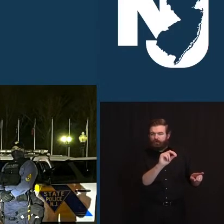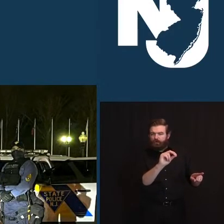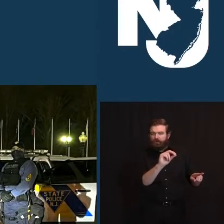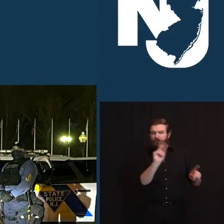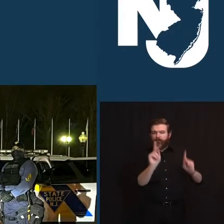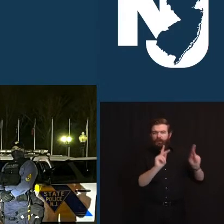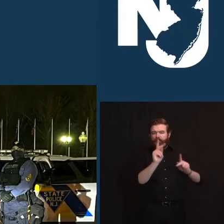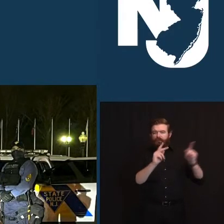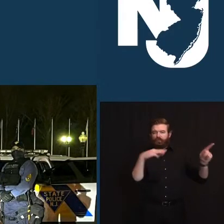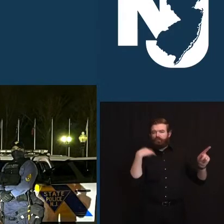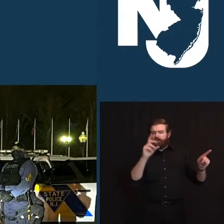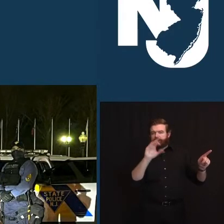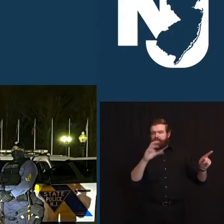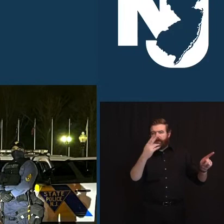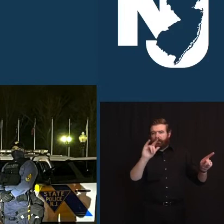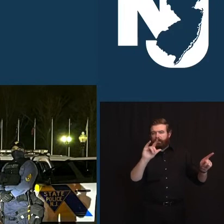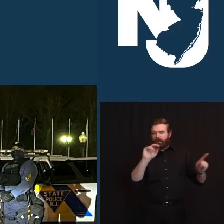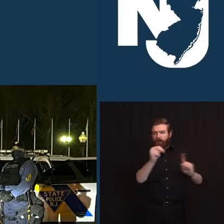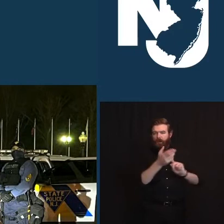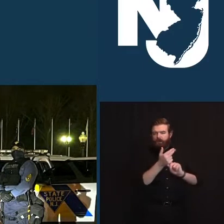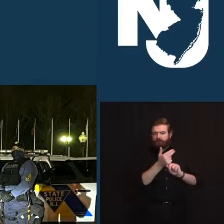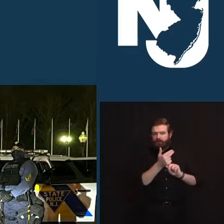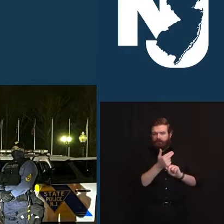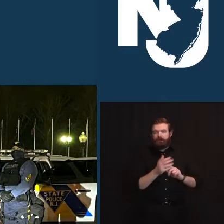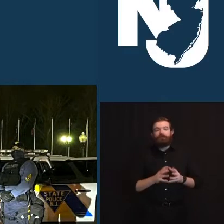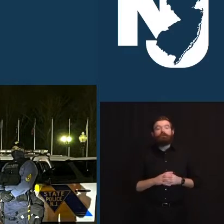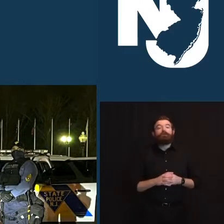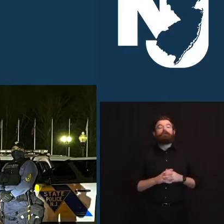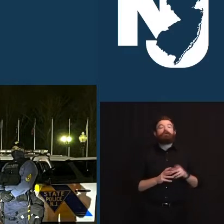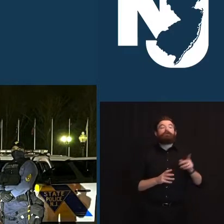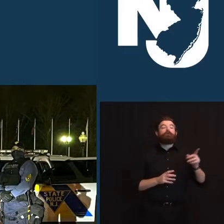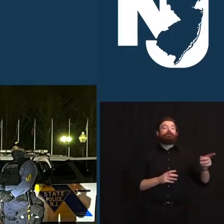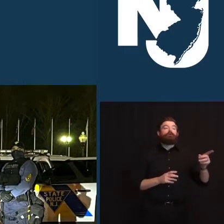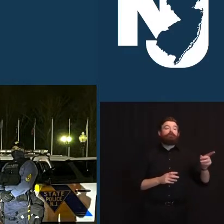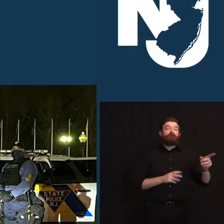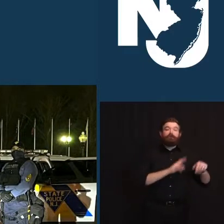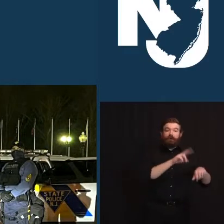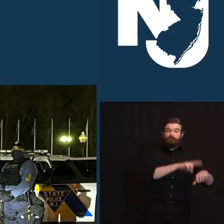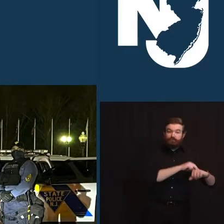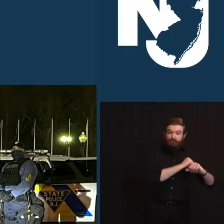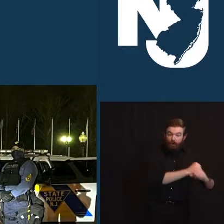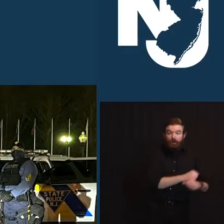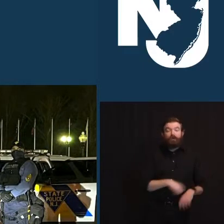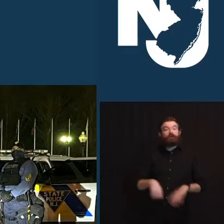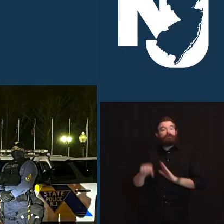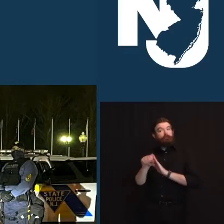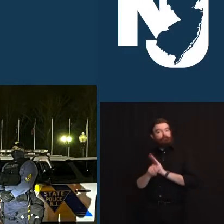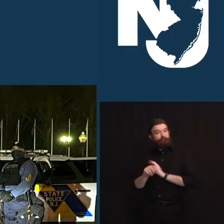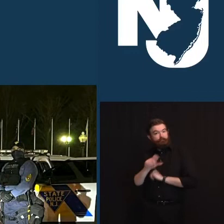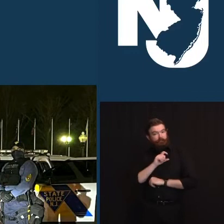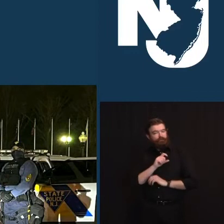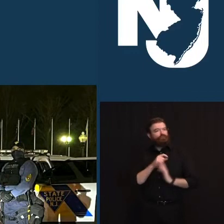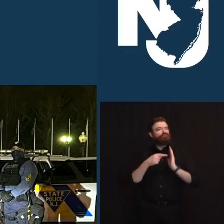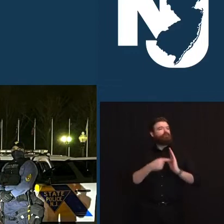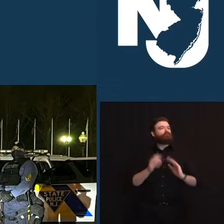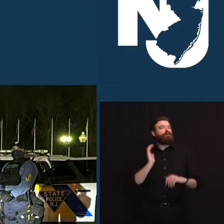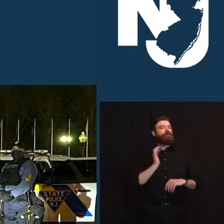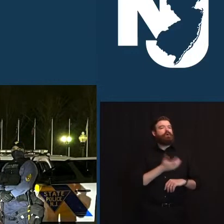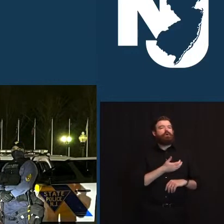our troops represent the highest values of our state, country above self, and the safety and betterment of our communities before all